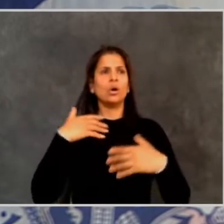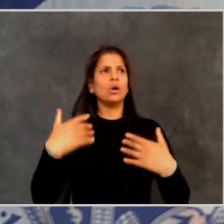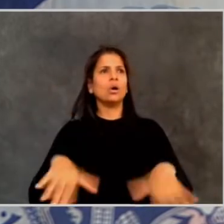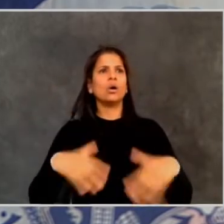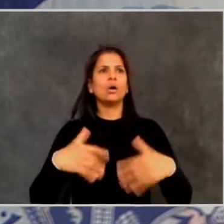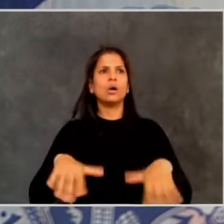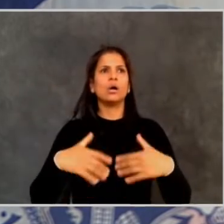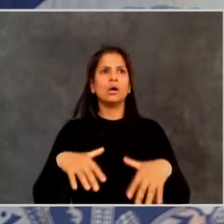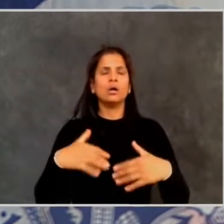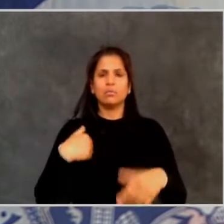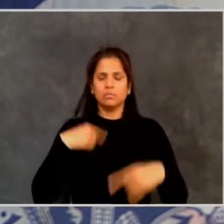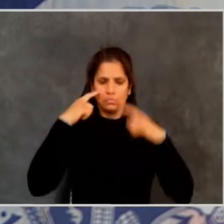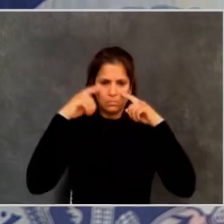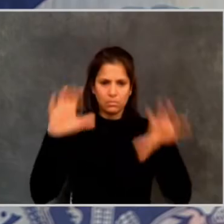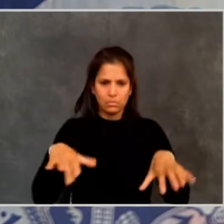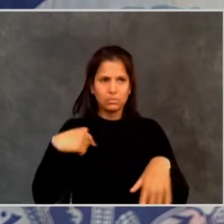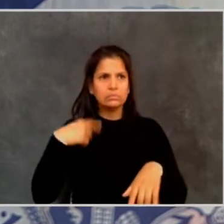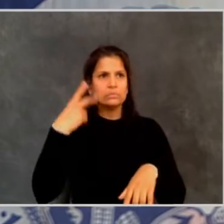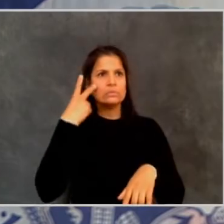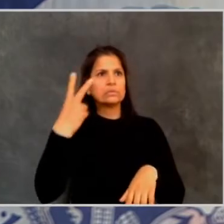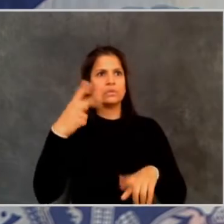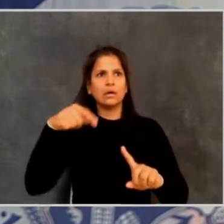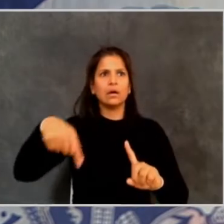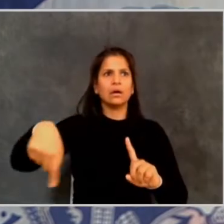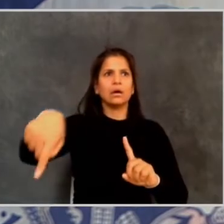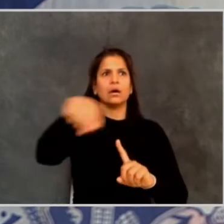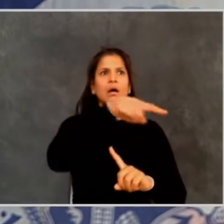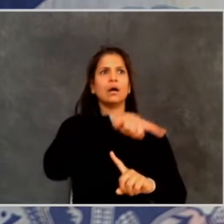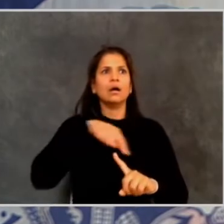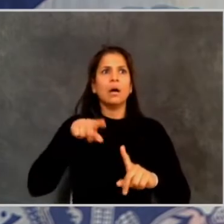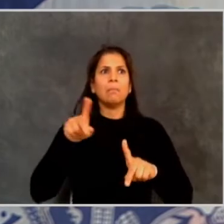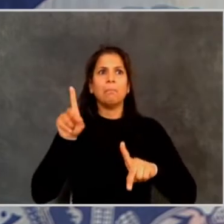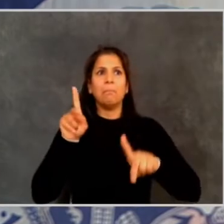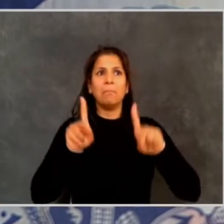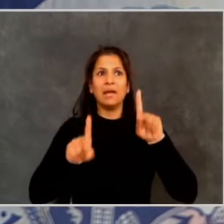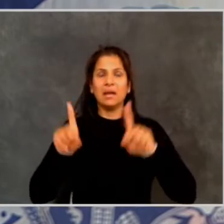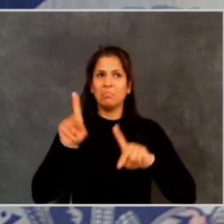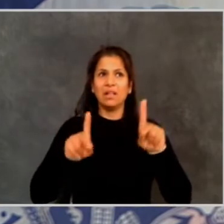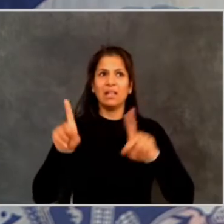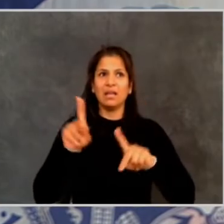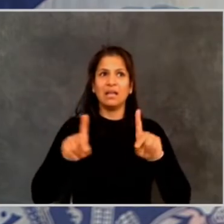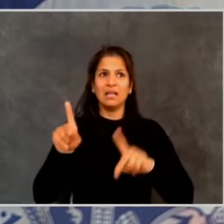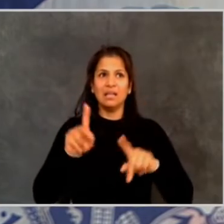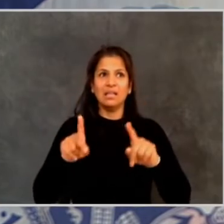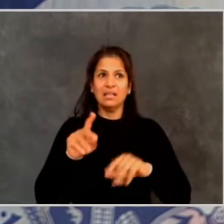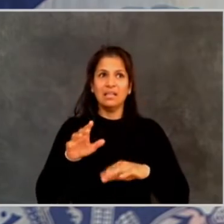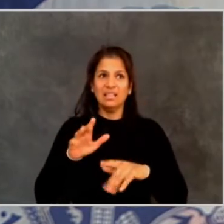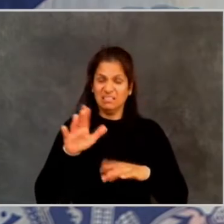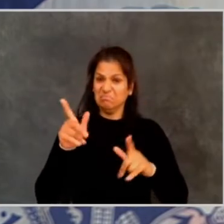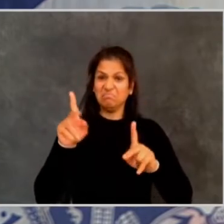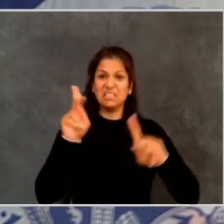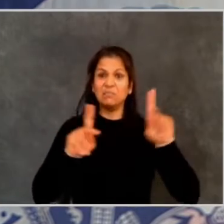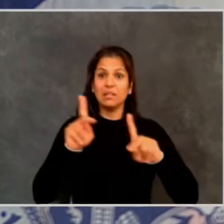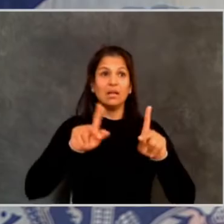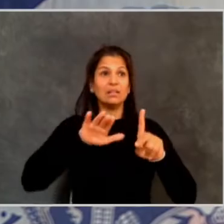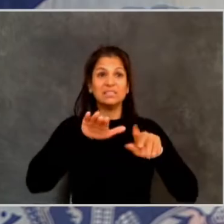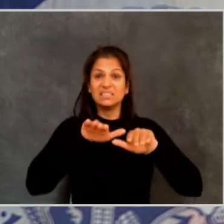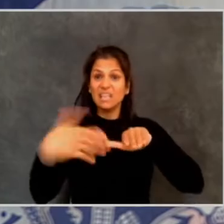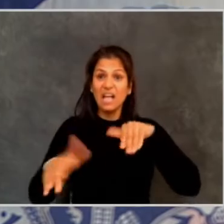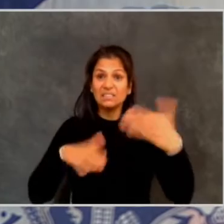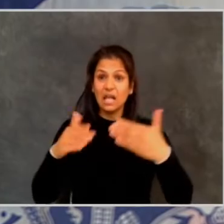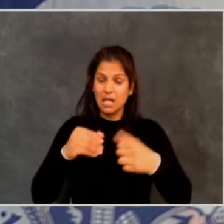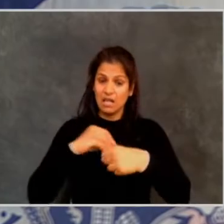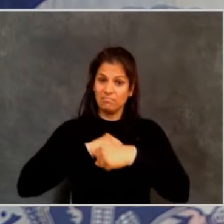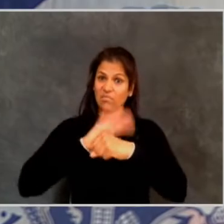of time. But again, now we believe it is, unfortunately, enough information to say that there's this clear disparity, and